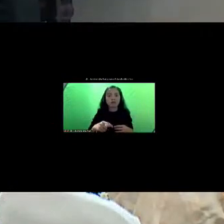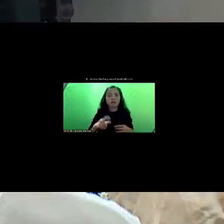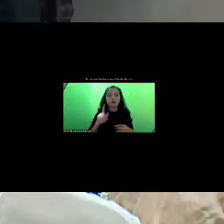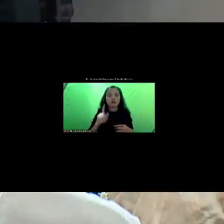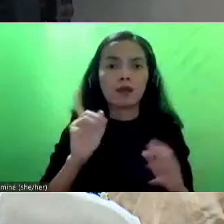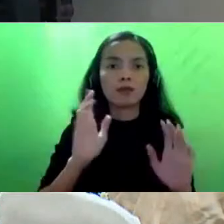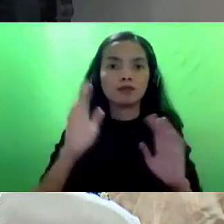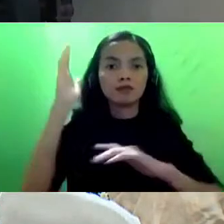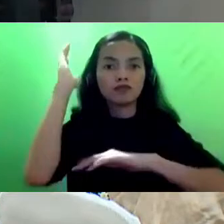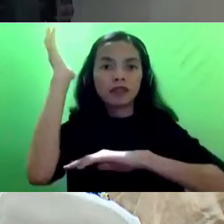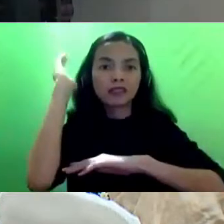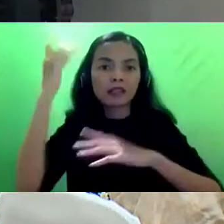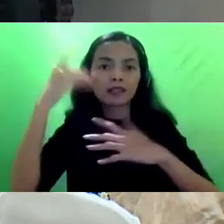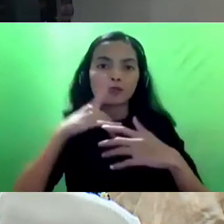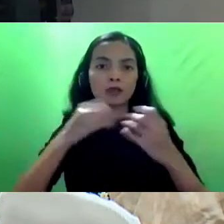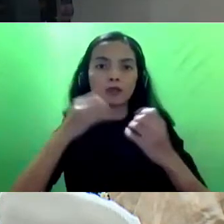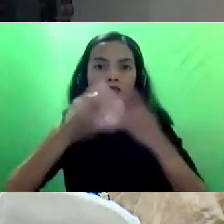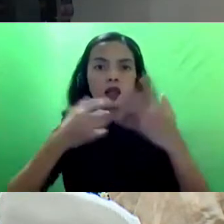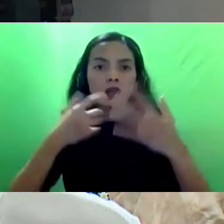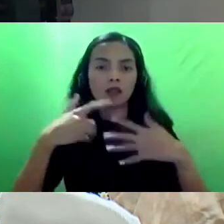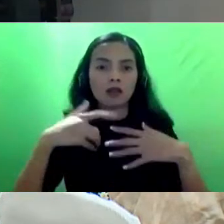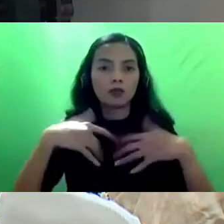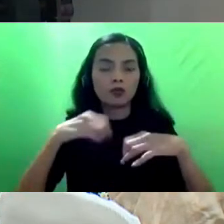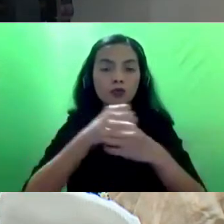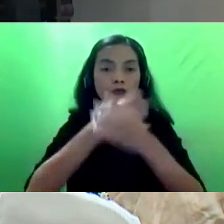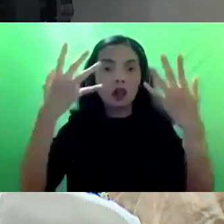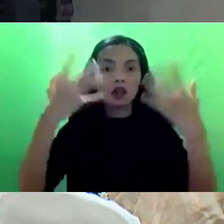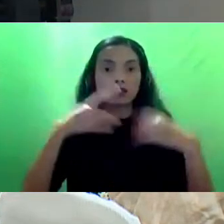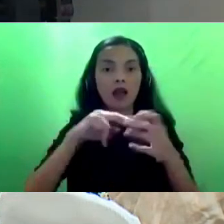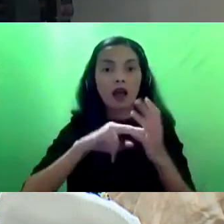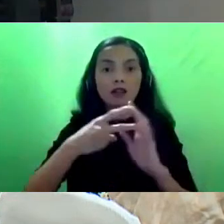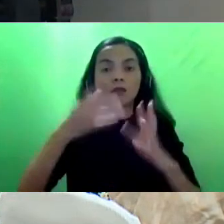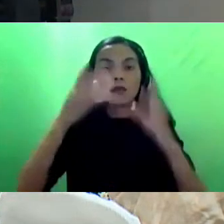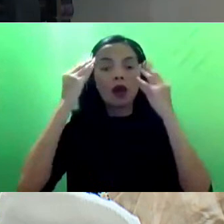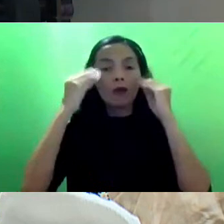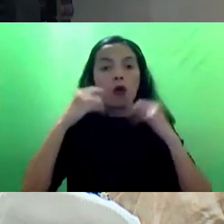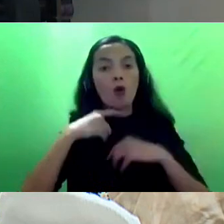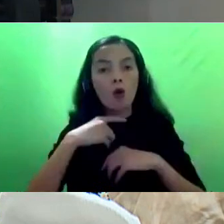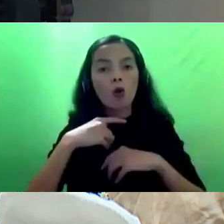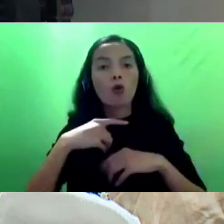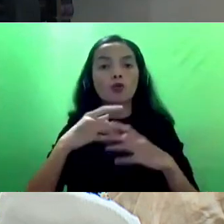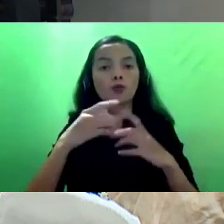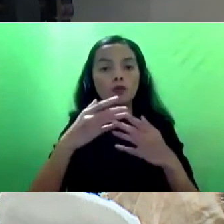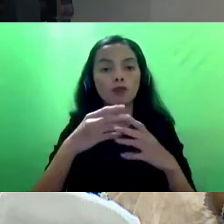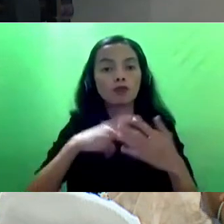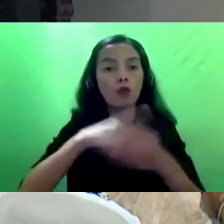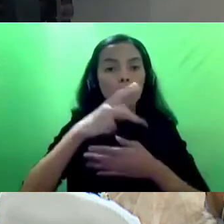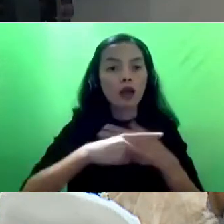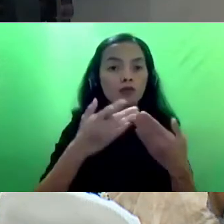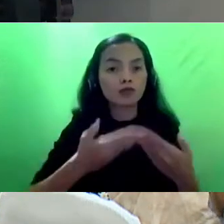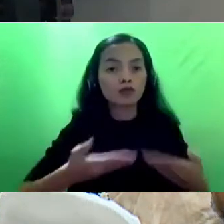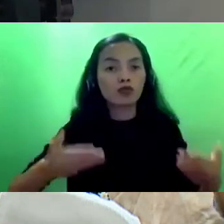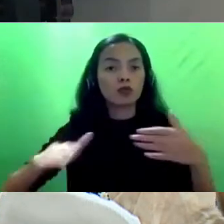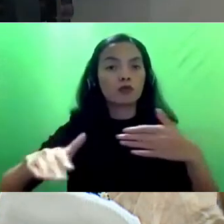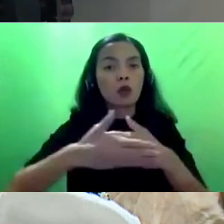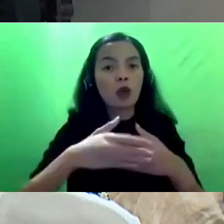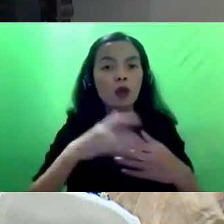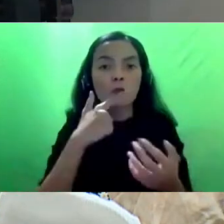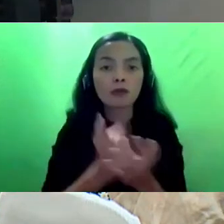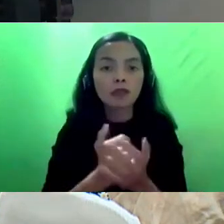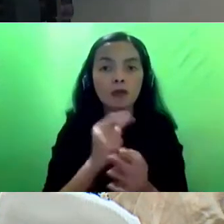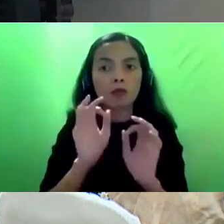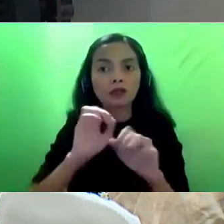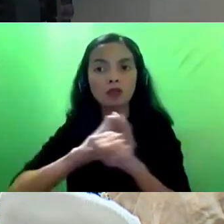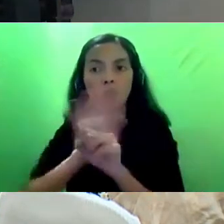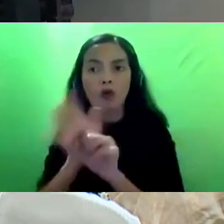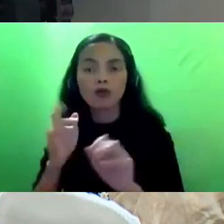comprehensive explanation that help us understand the importance role of the social protection programs during the COVID-19 pandemic. So let me proceed with